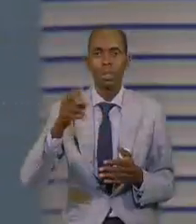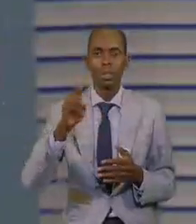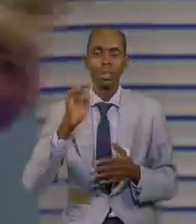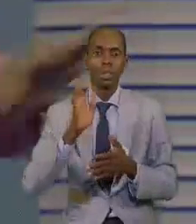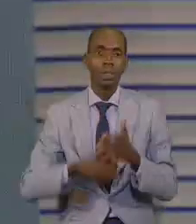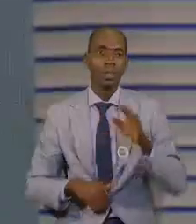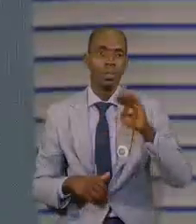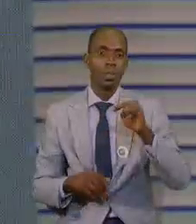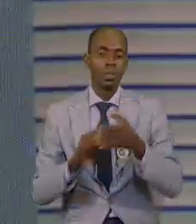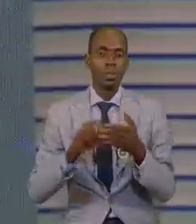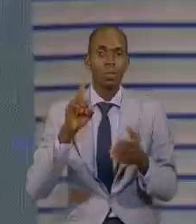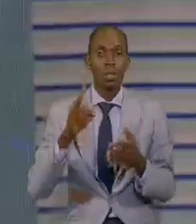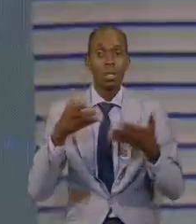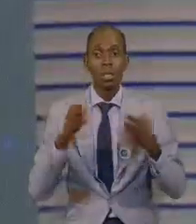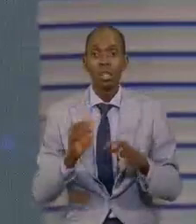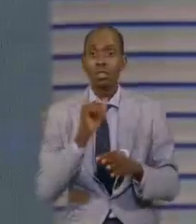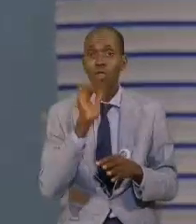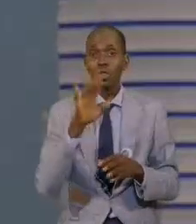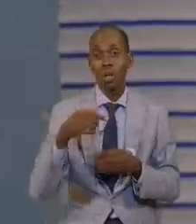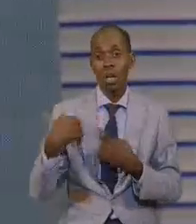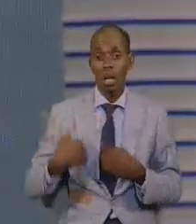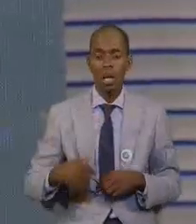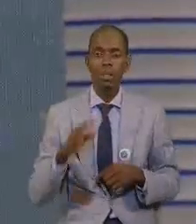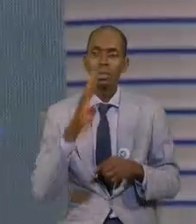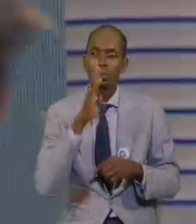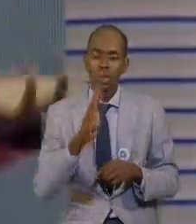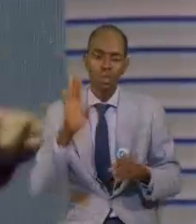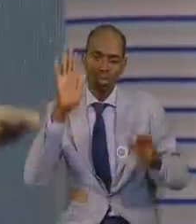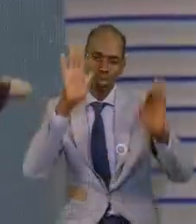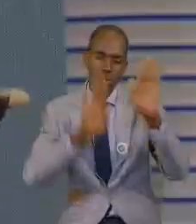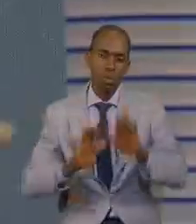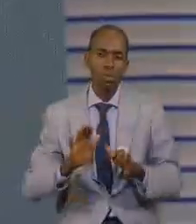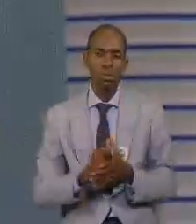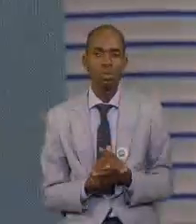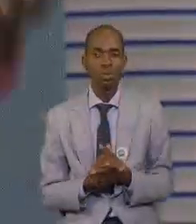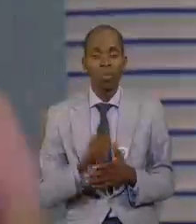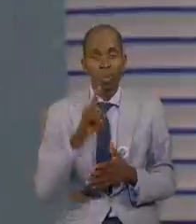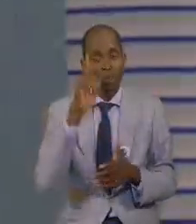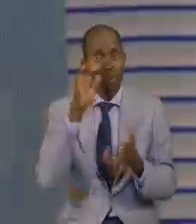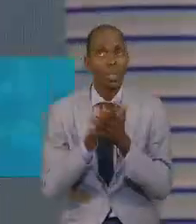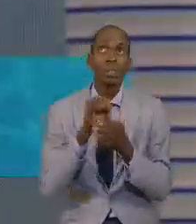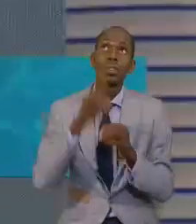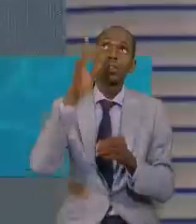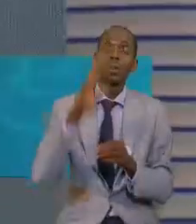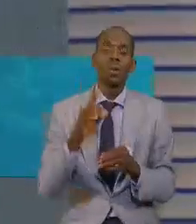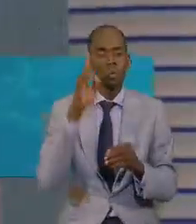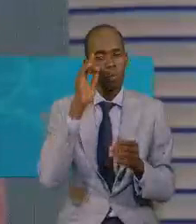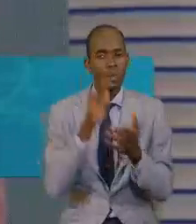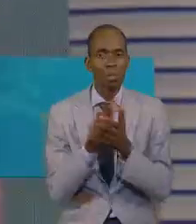1. Let not your heart be troubled. You believe in God, believe also in me.